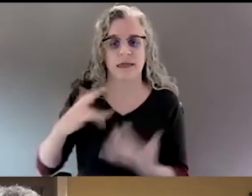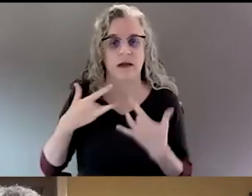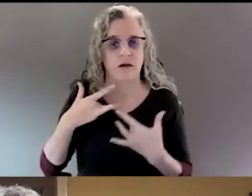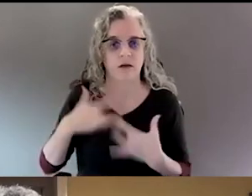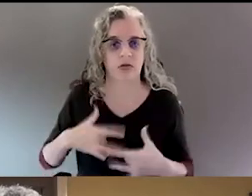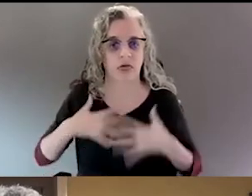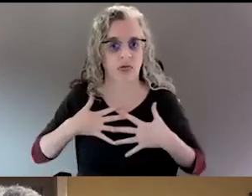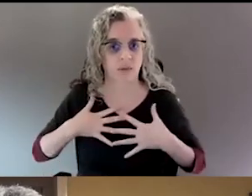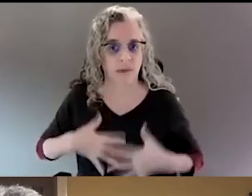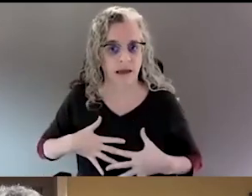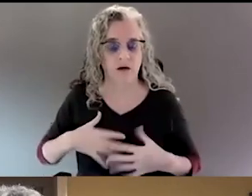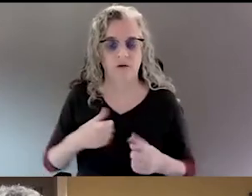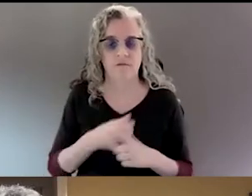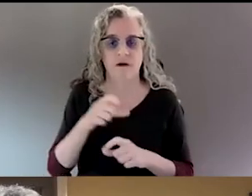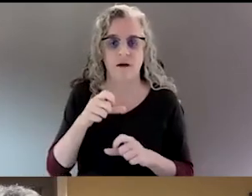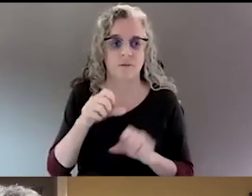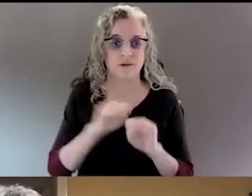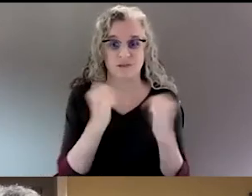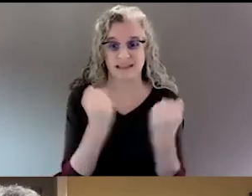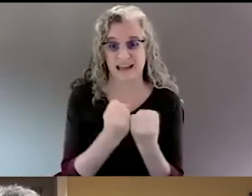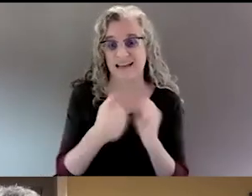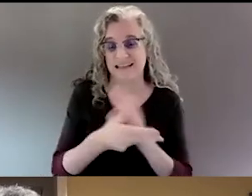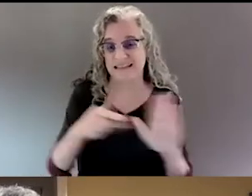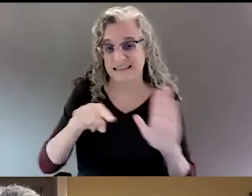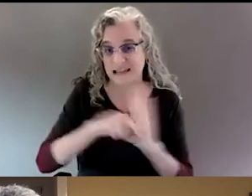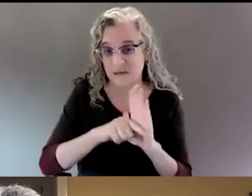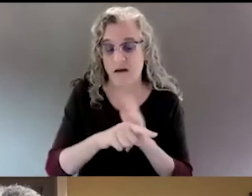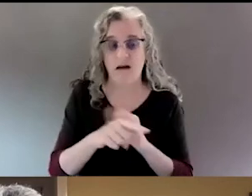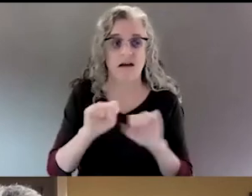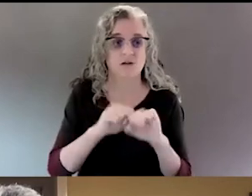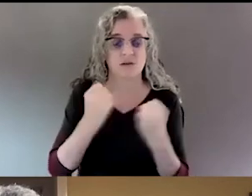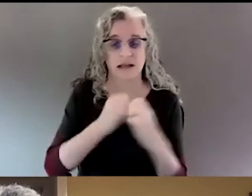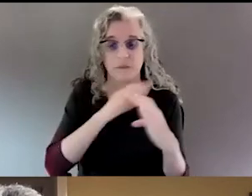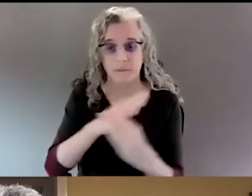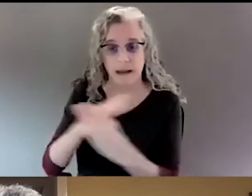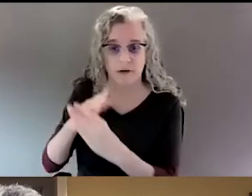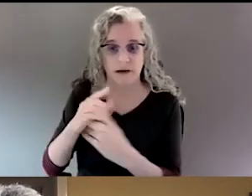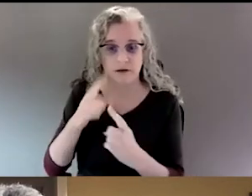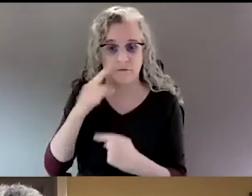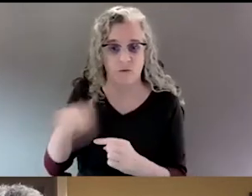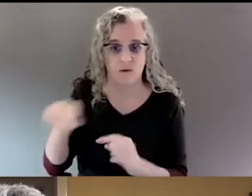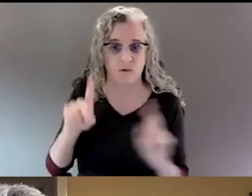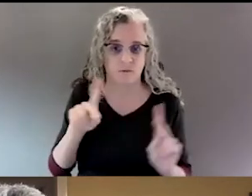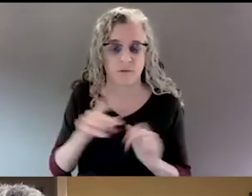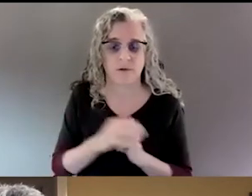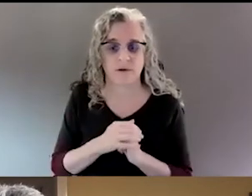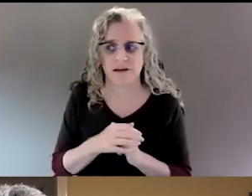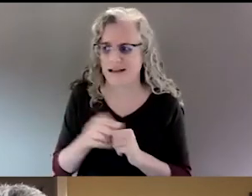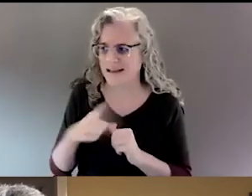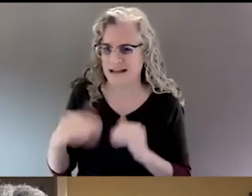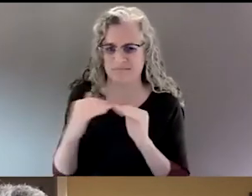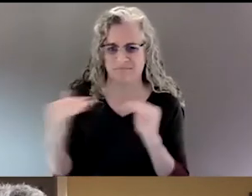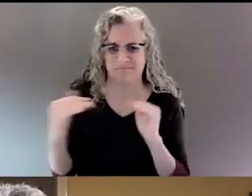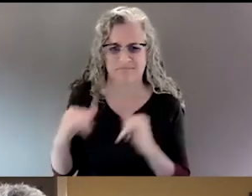and barriers that are created for this population of people. They have just as much value, light, joy, humor